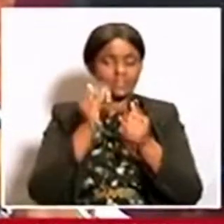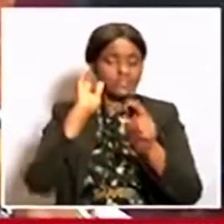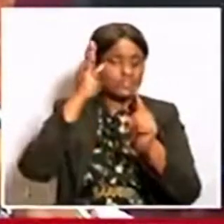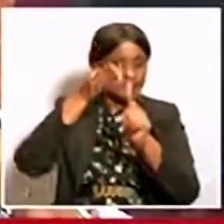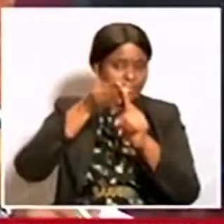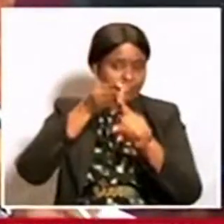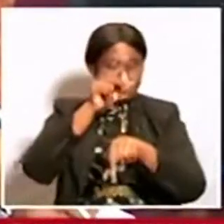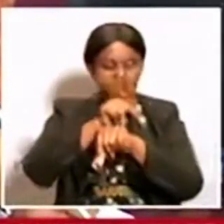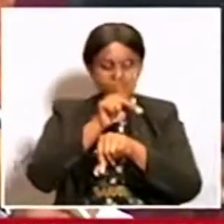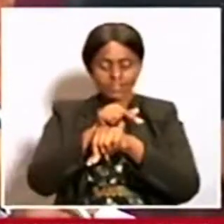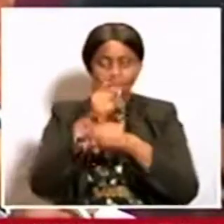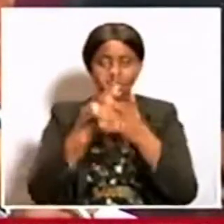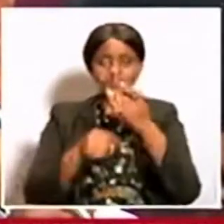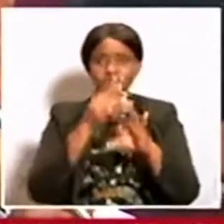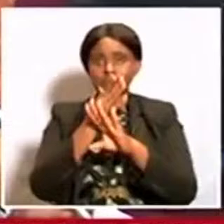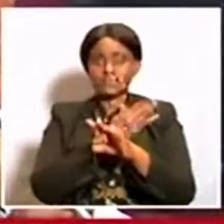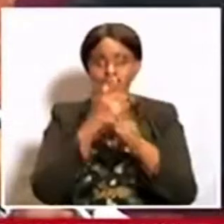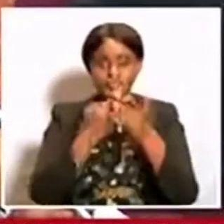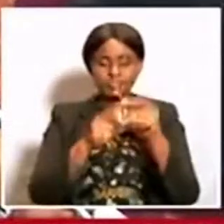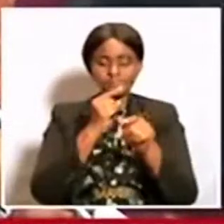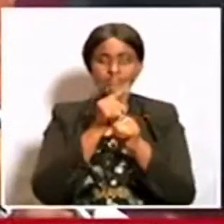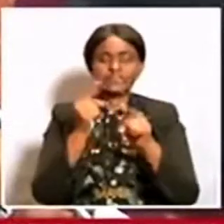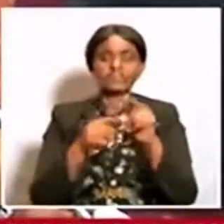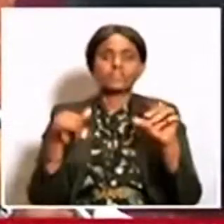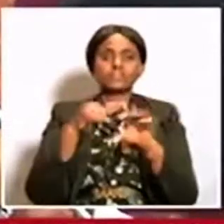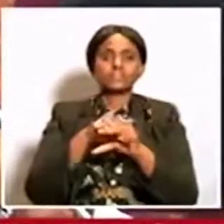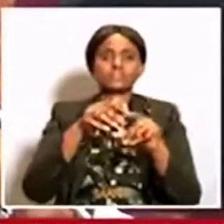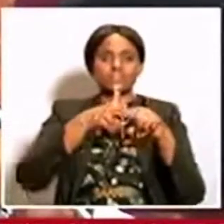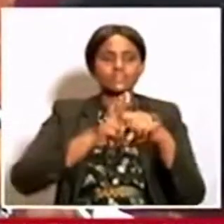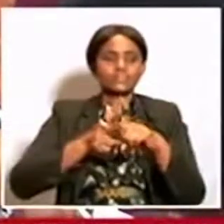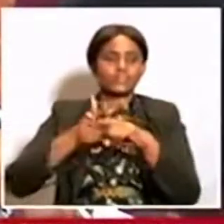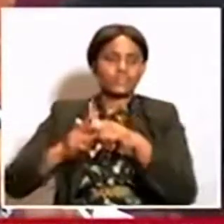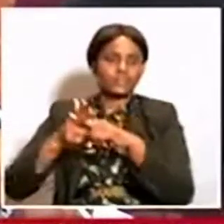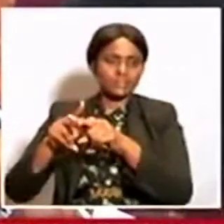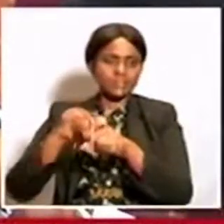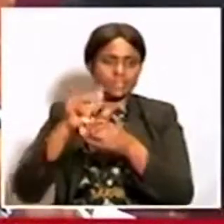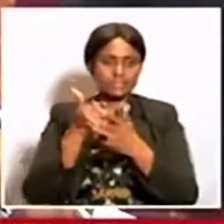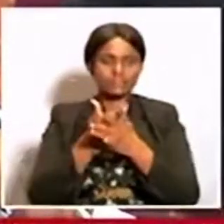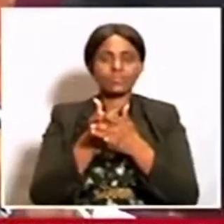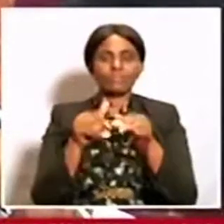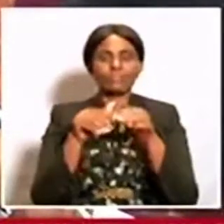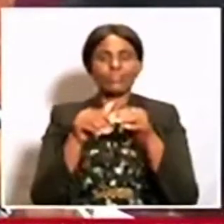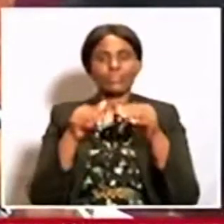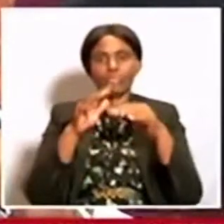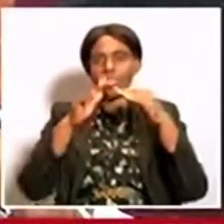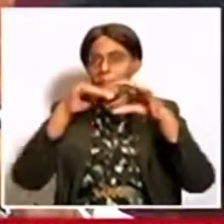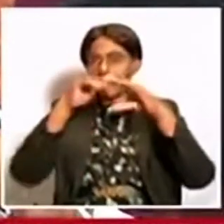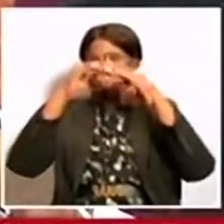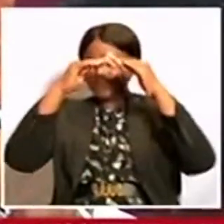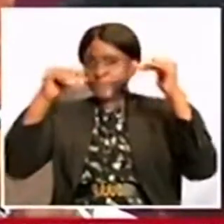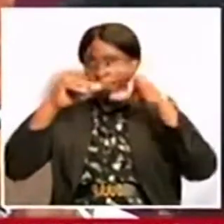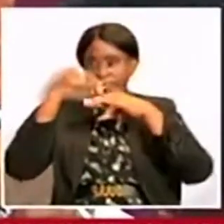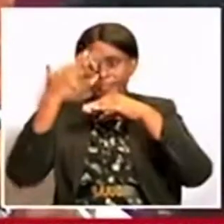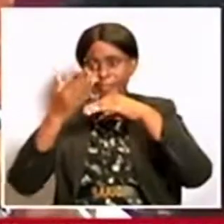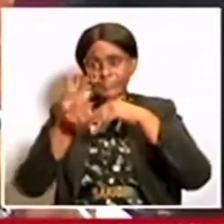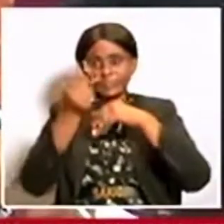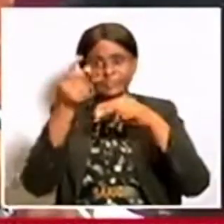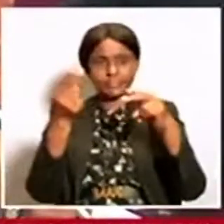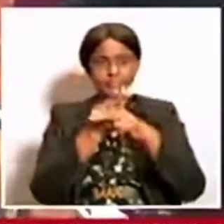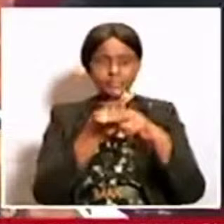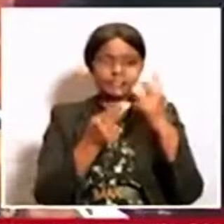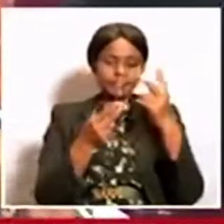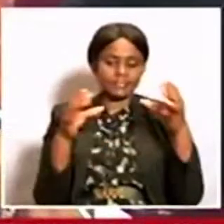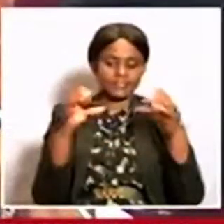of the project initially just involved repair of the blown-off roof of a 1x2 classroom